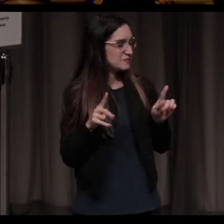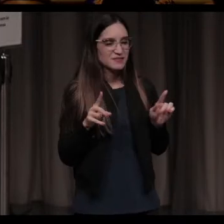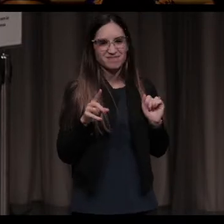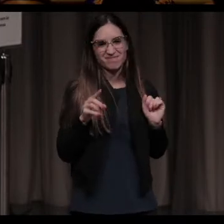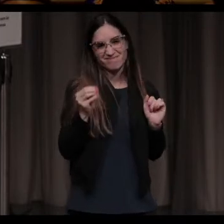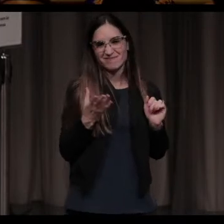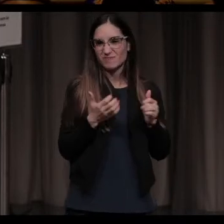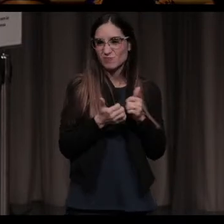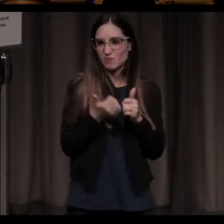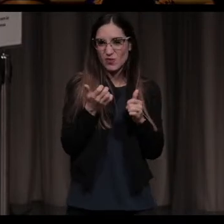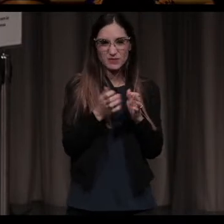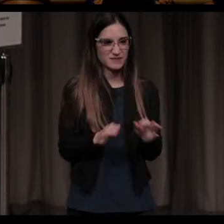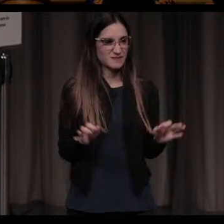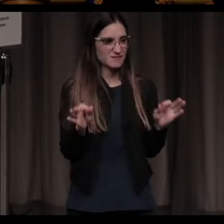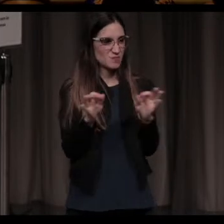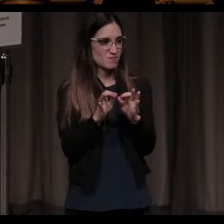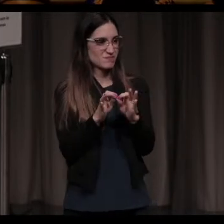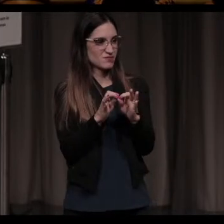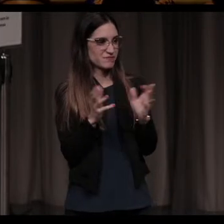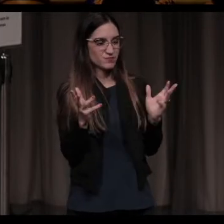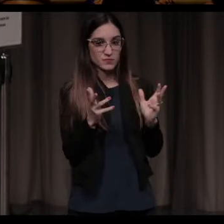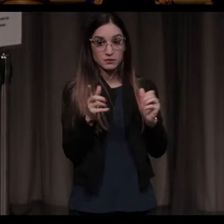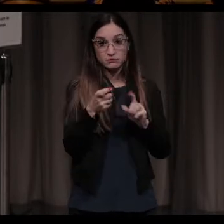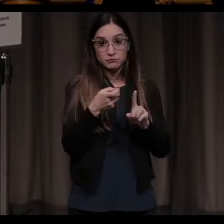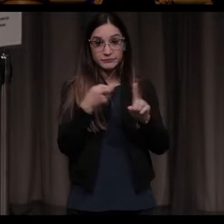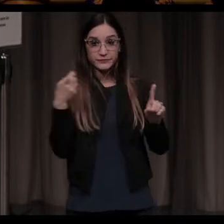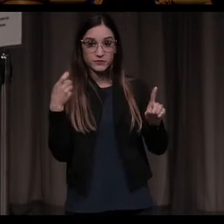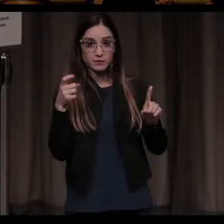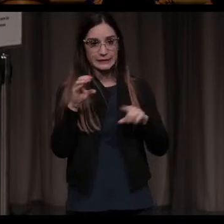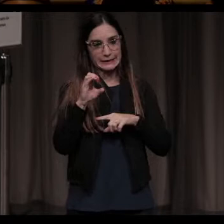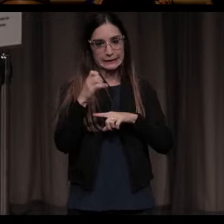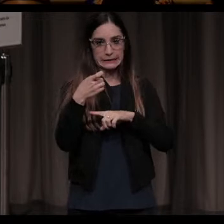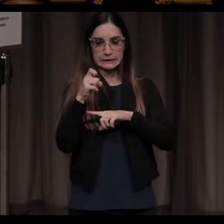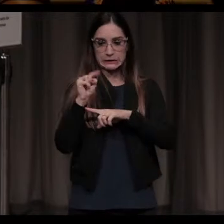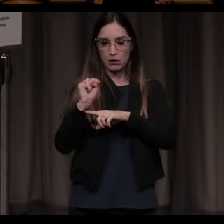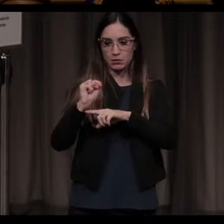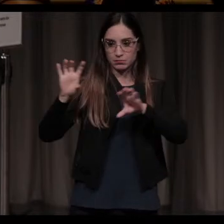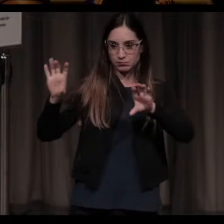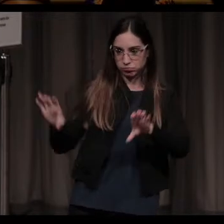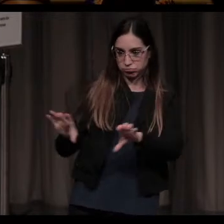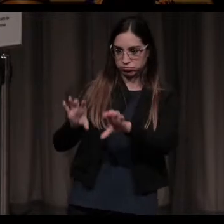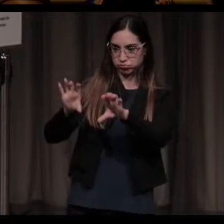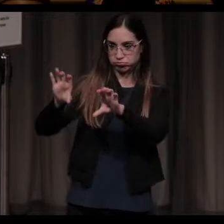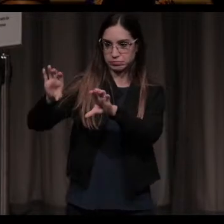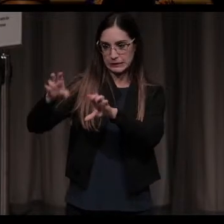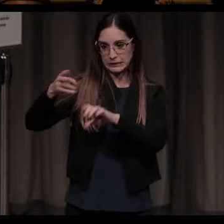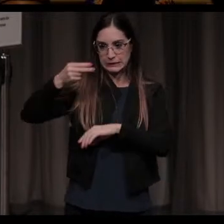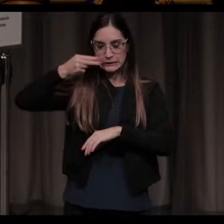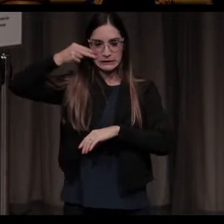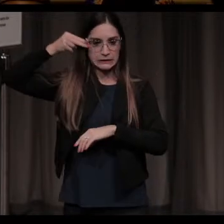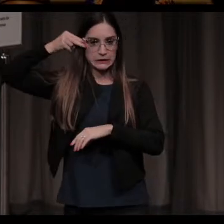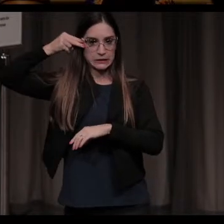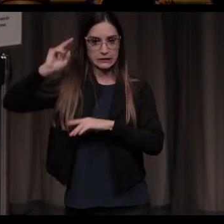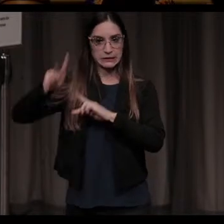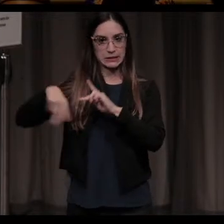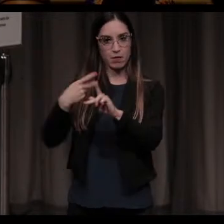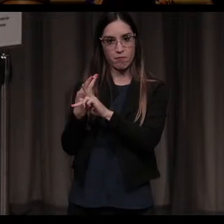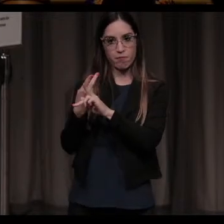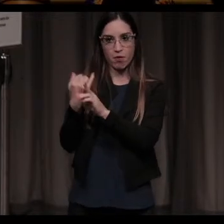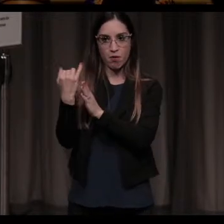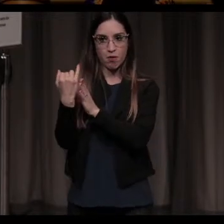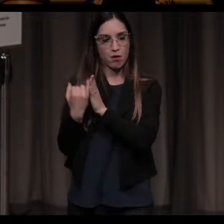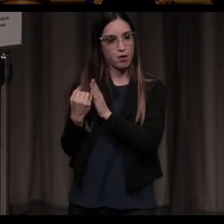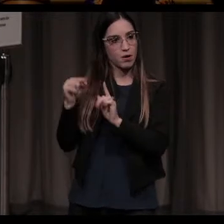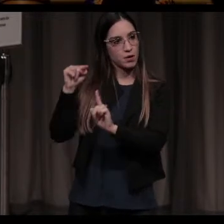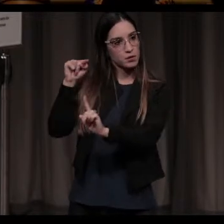most important part of de-exoticizing or just letting indigenous art be what the creator wants it to be is